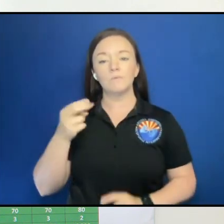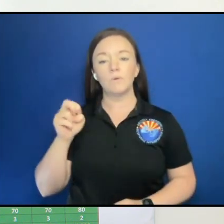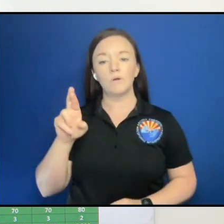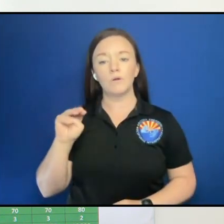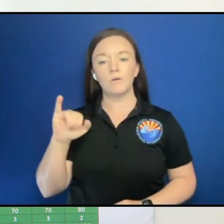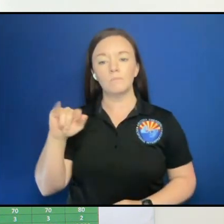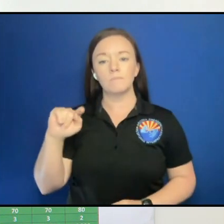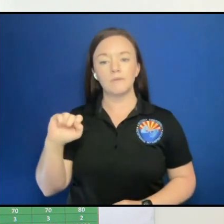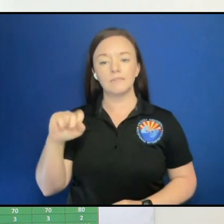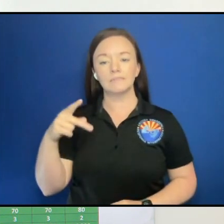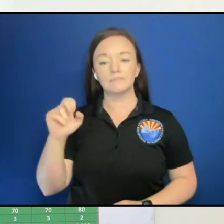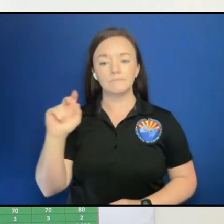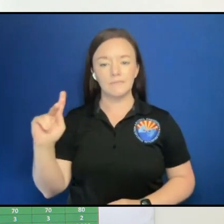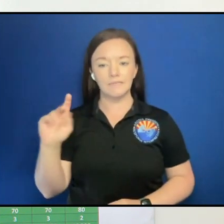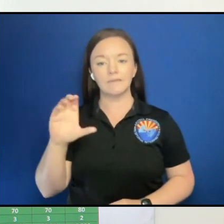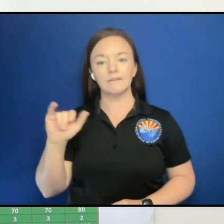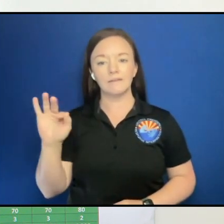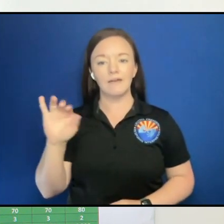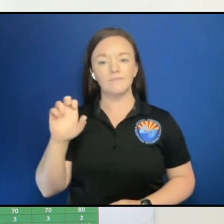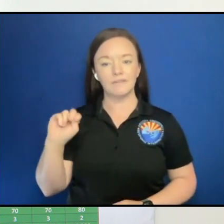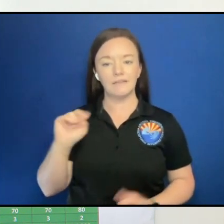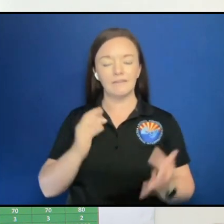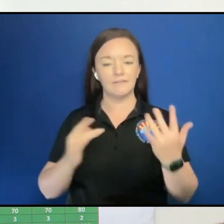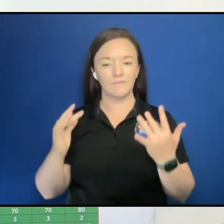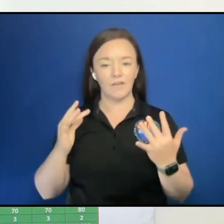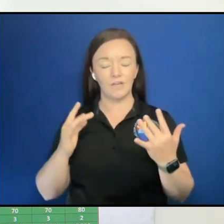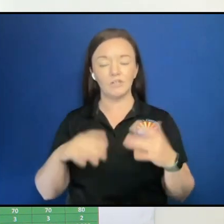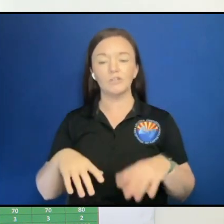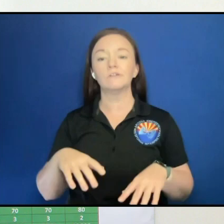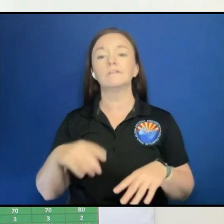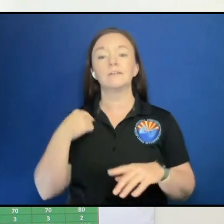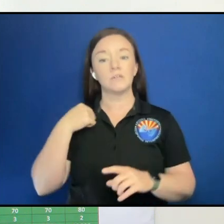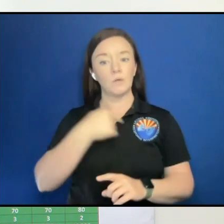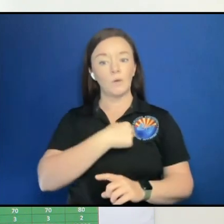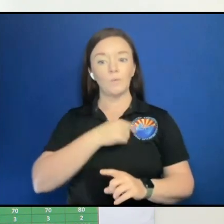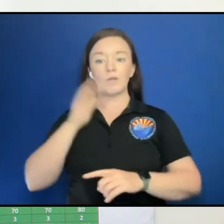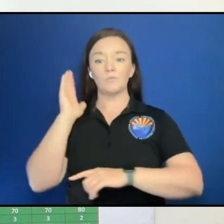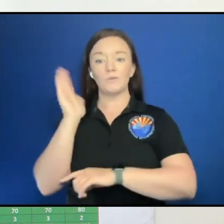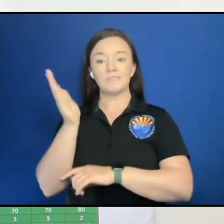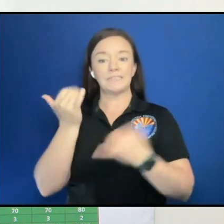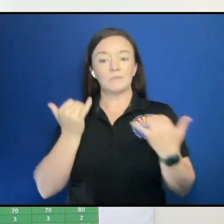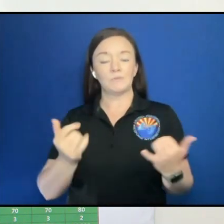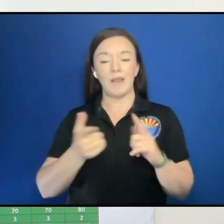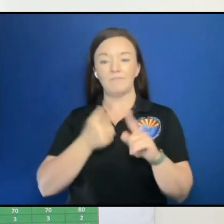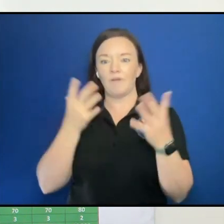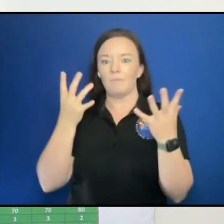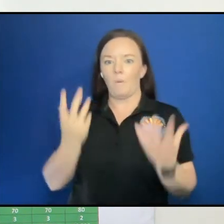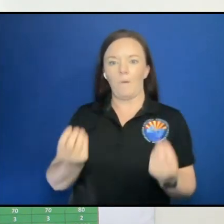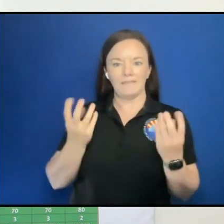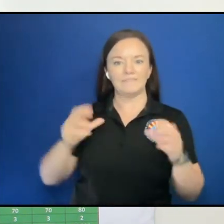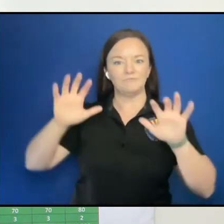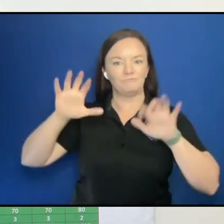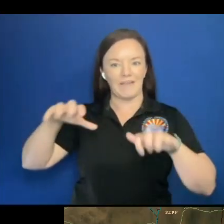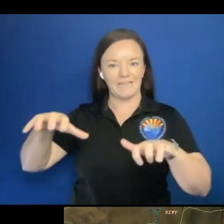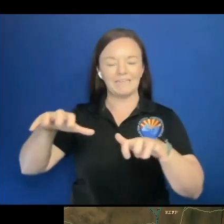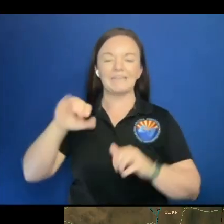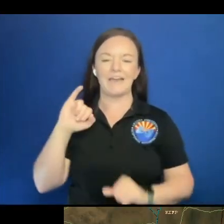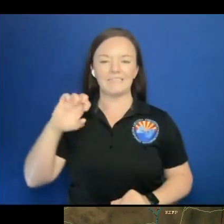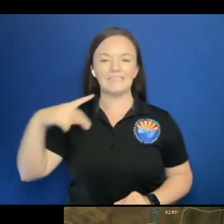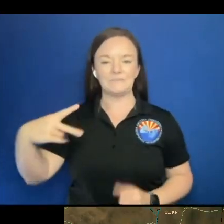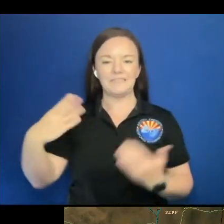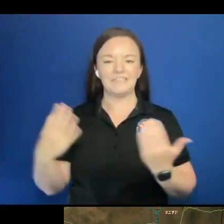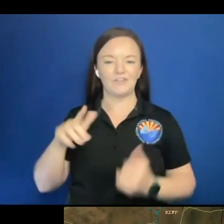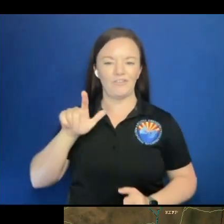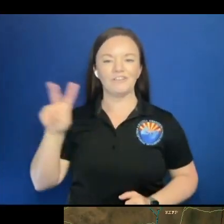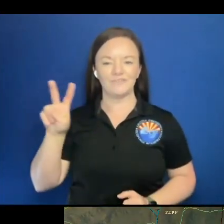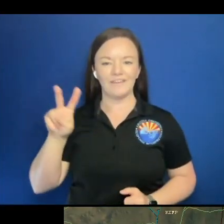to you today from very wet incident command post here in Las Vegas. So just going into today, what we've